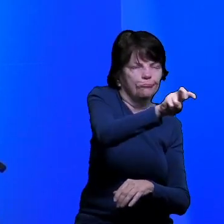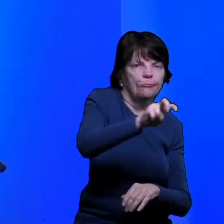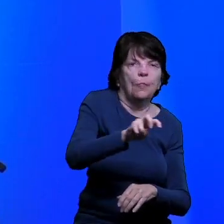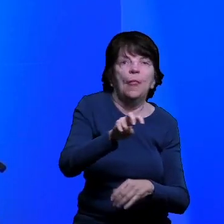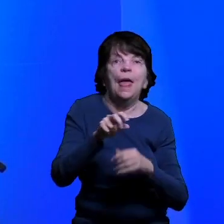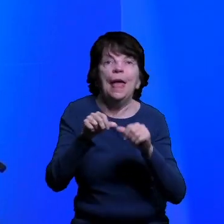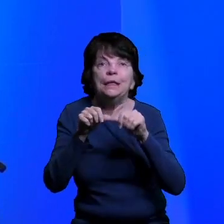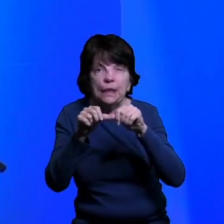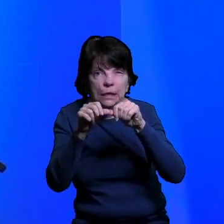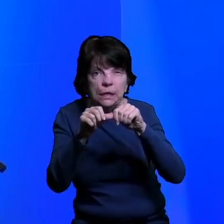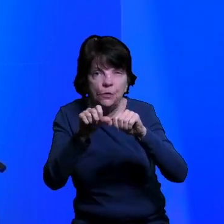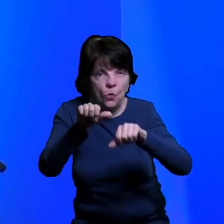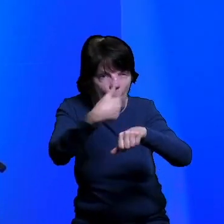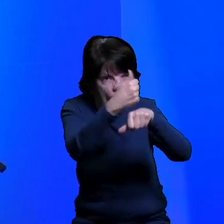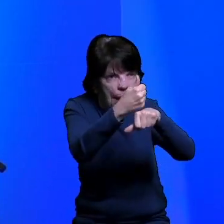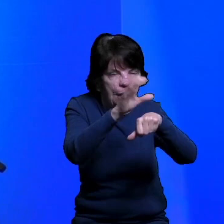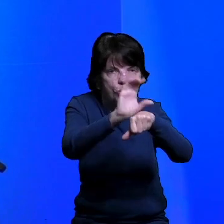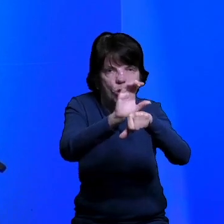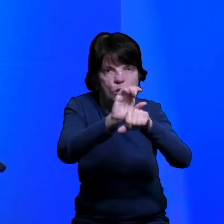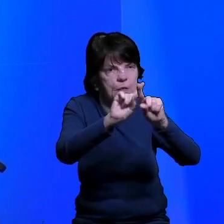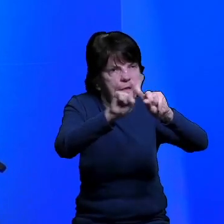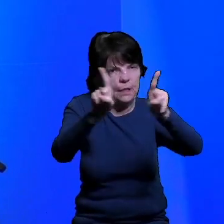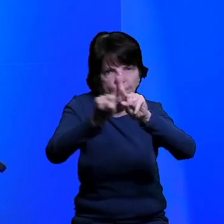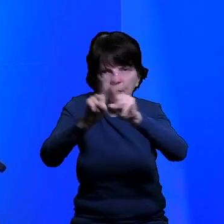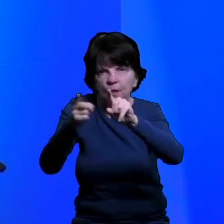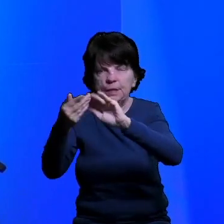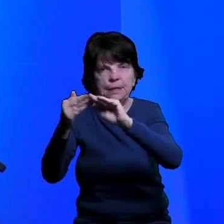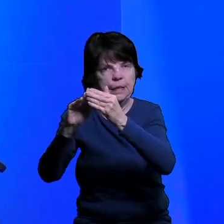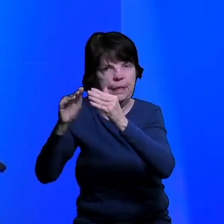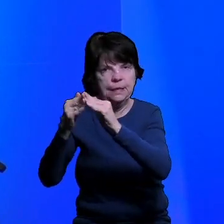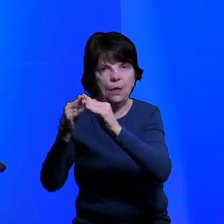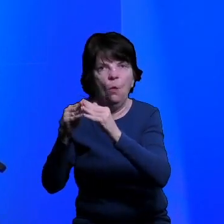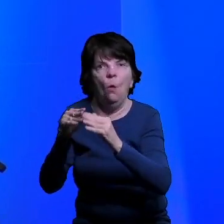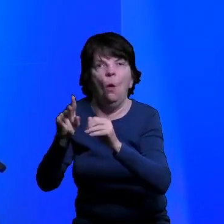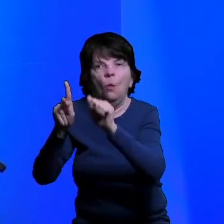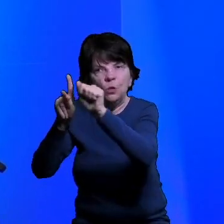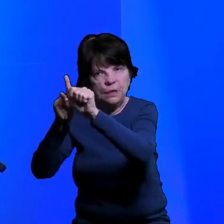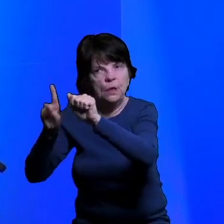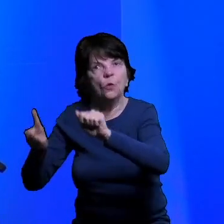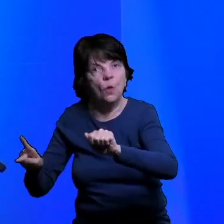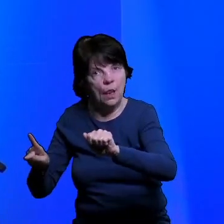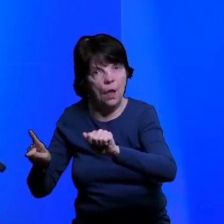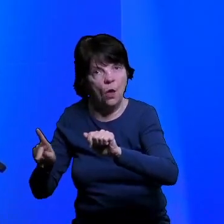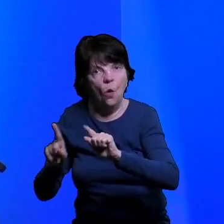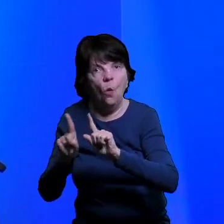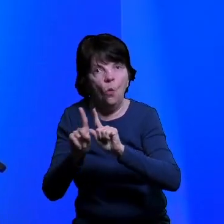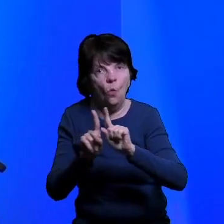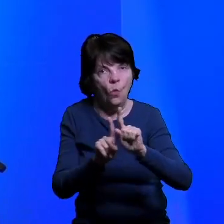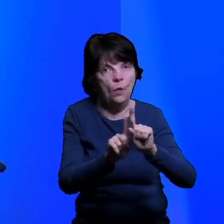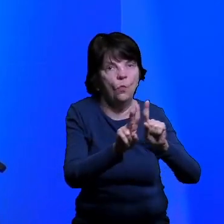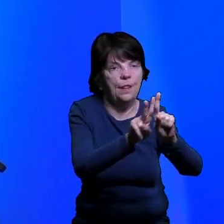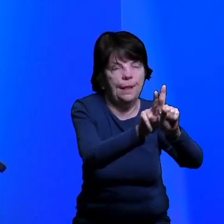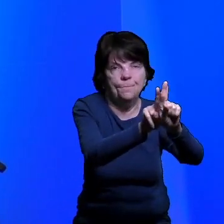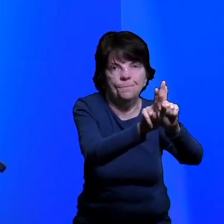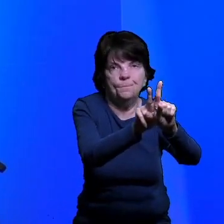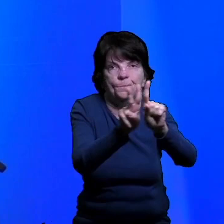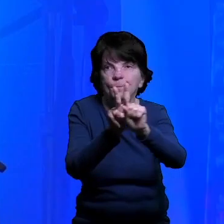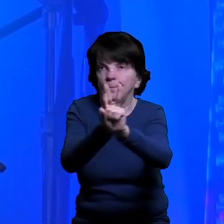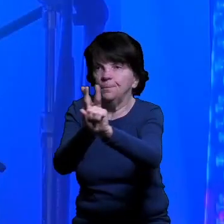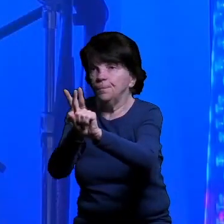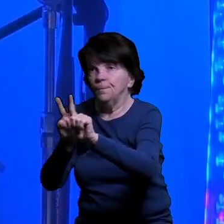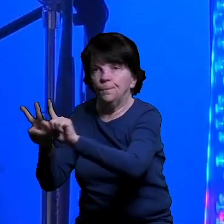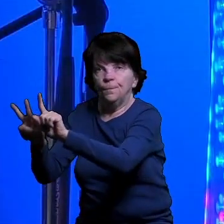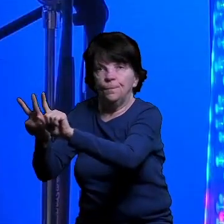plant churches in various cities and to continue ministry to happen, Priscilla and Aquila, who were with him and helped